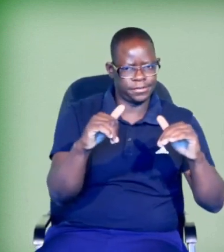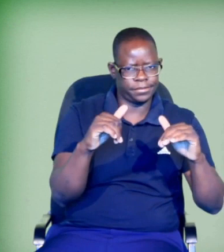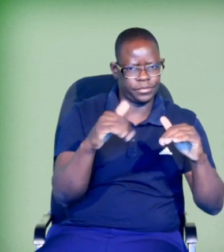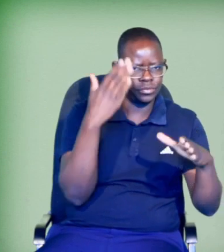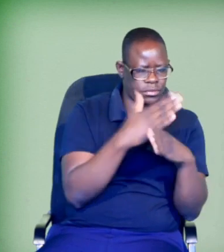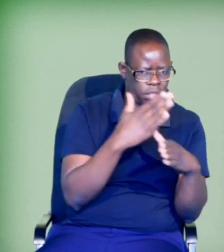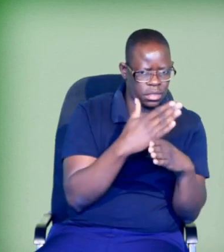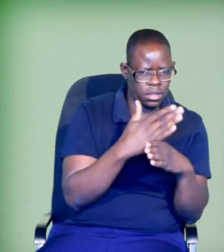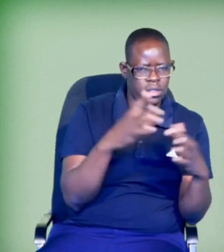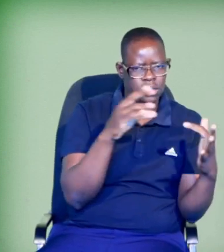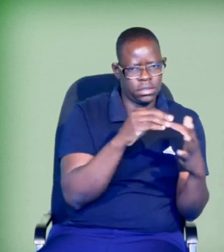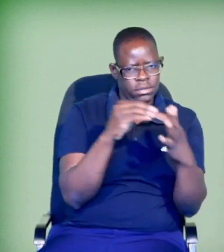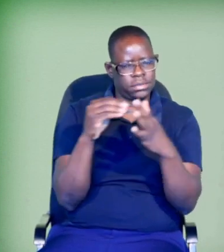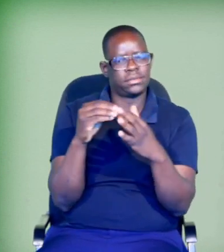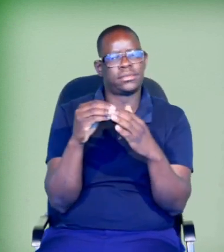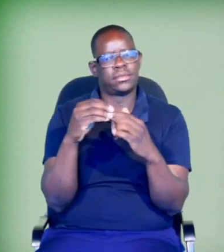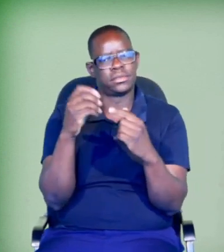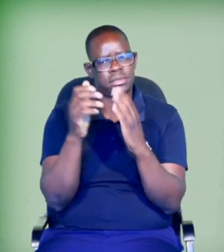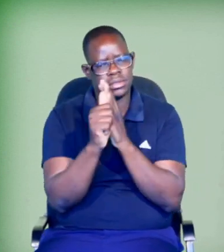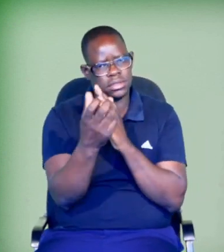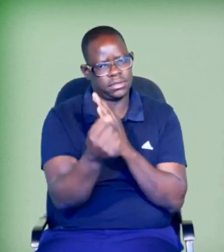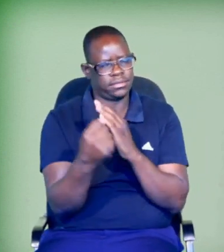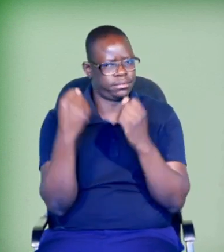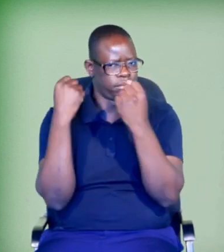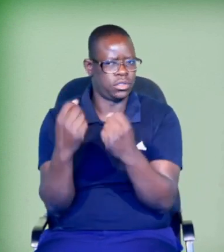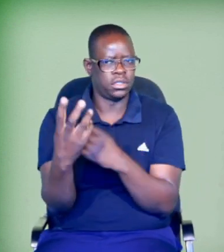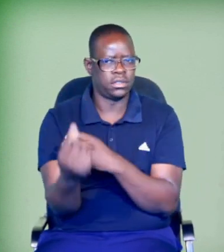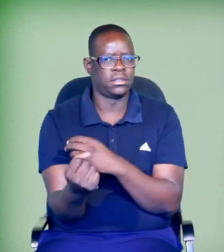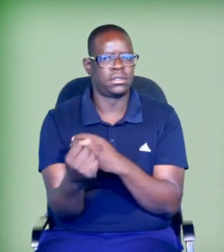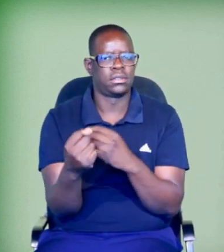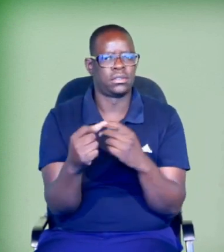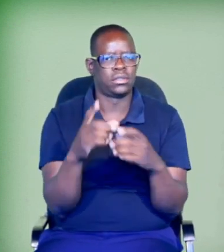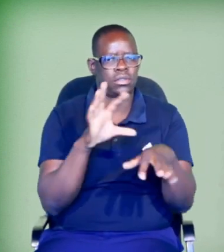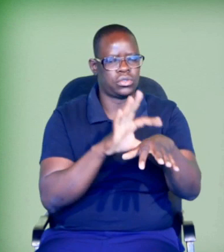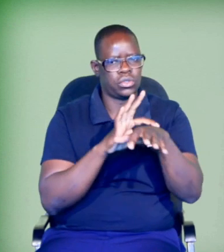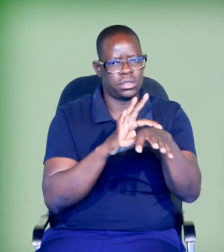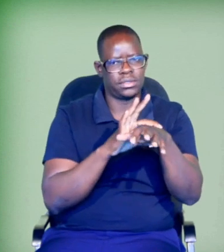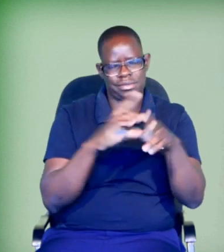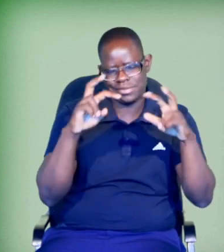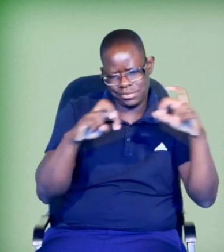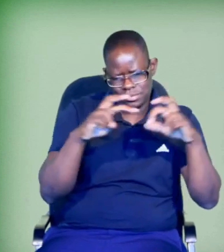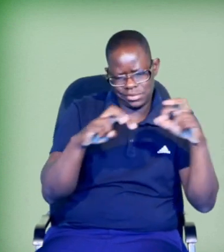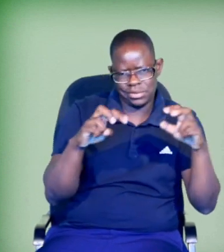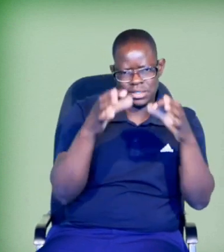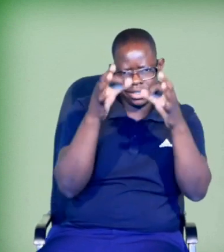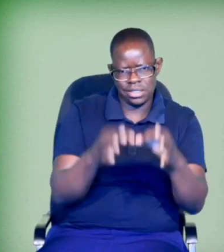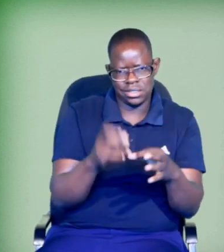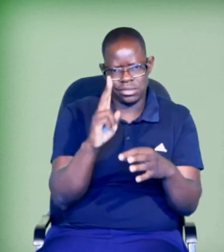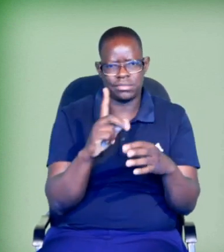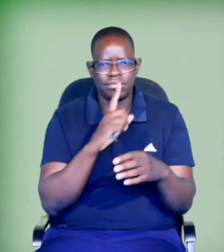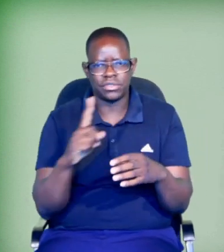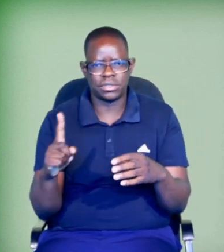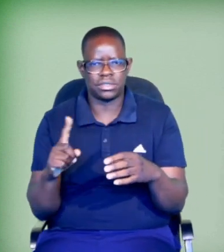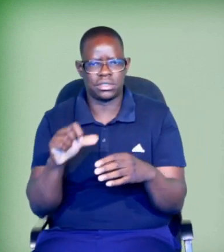of jobs that people choose to do based on their skills and abilities, such as doctors, scientists, accountants,